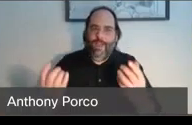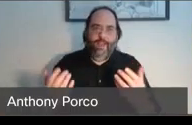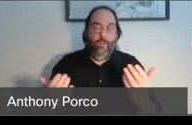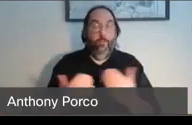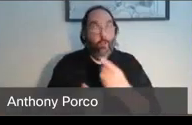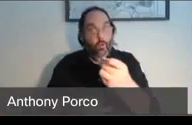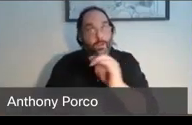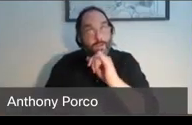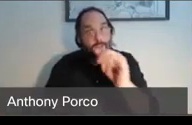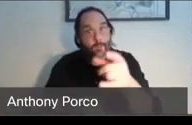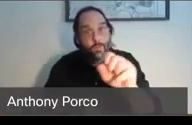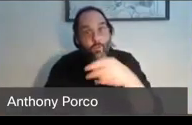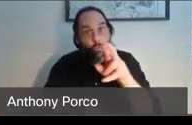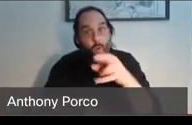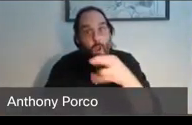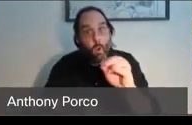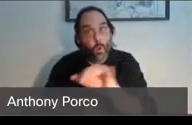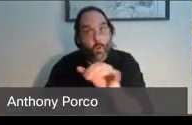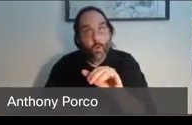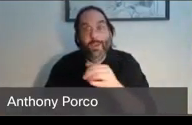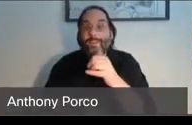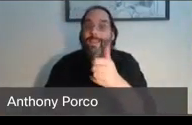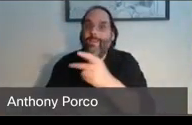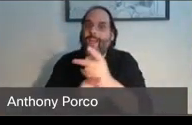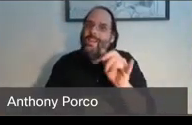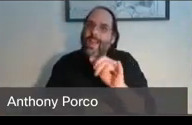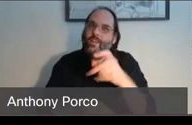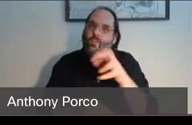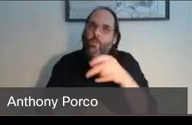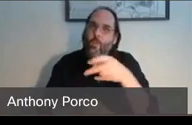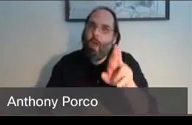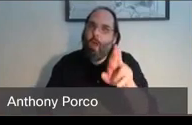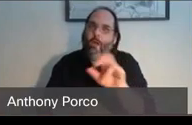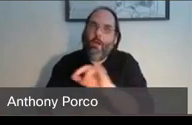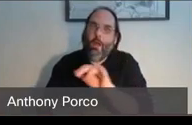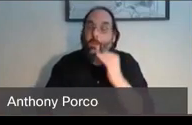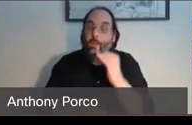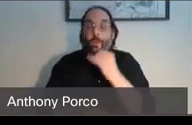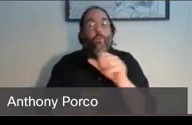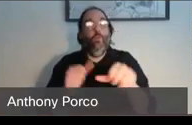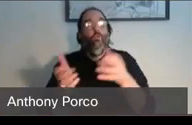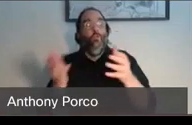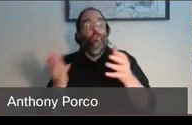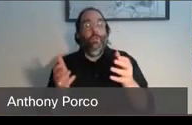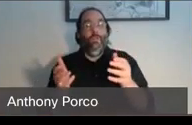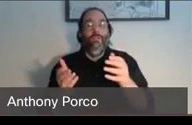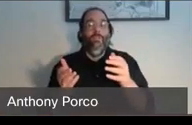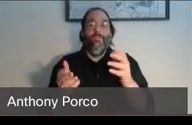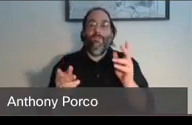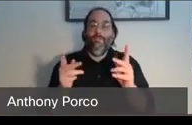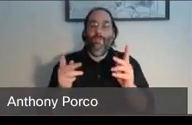well. And self-care is your superpower. For those in the social service industry, we have a tendency to take care of everybody